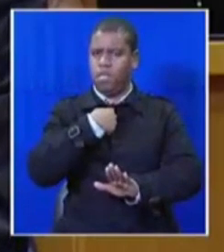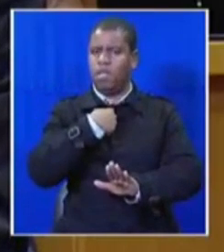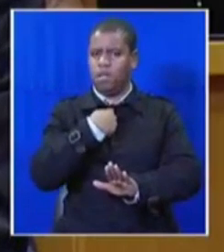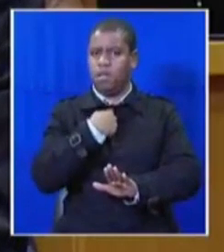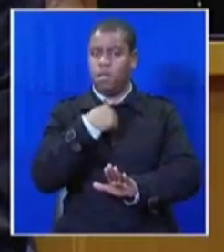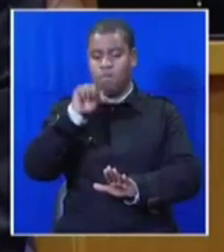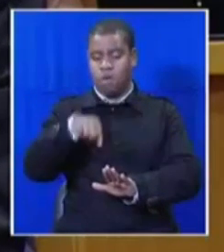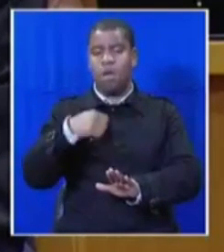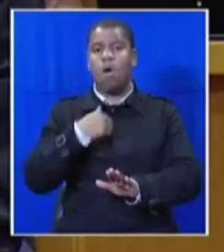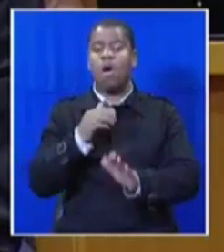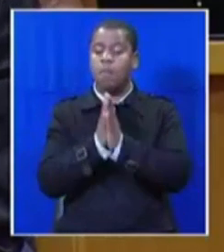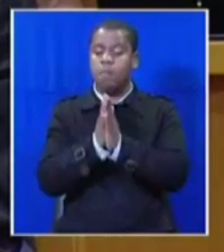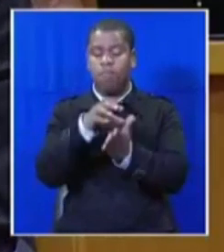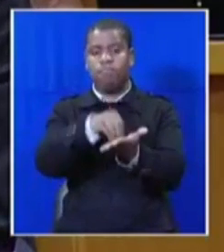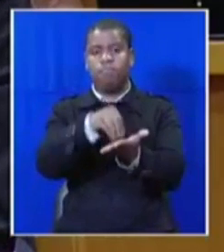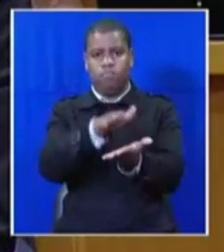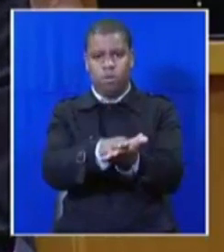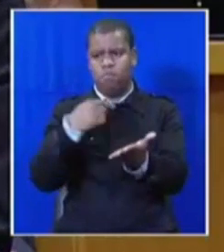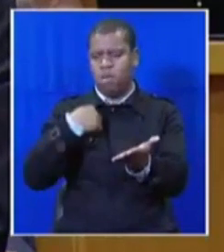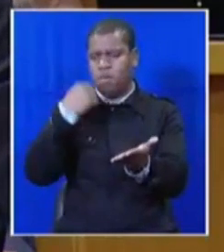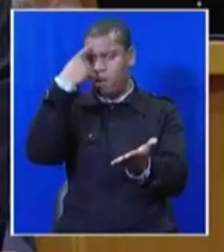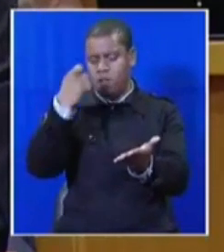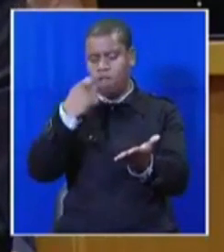and I want it placed on record, that I believe that Rule